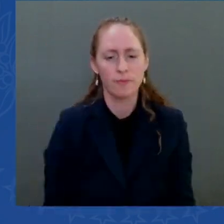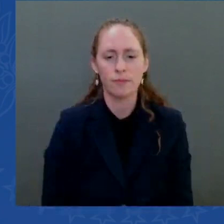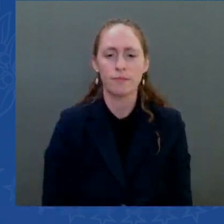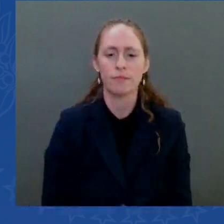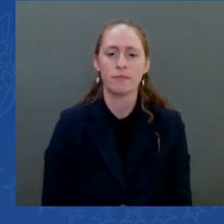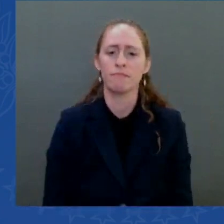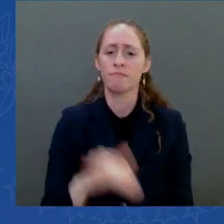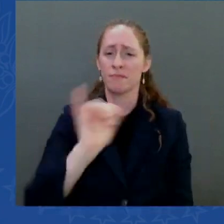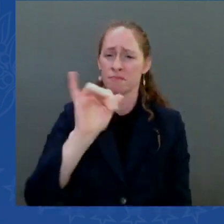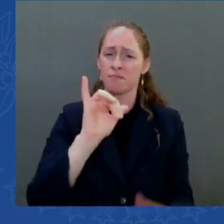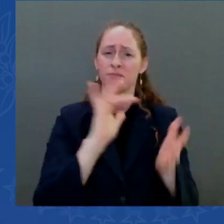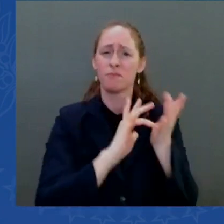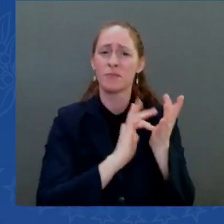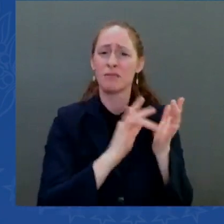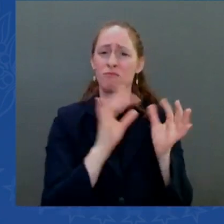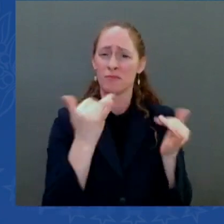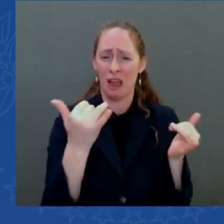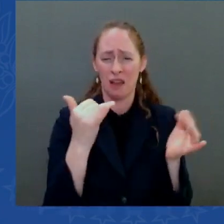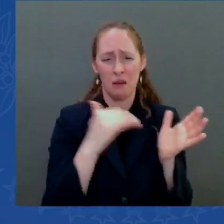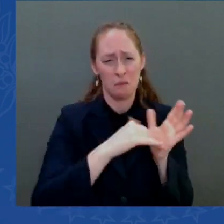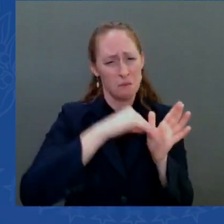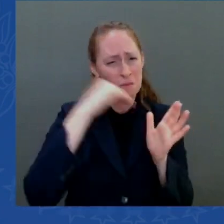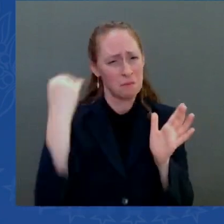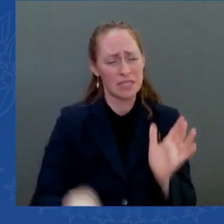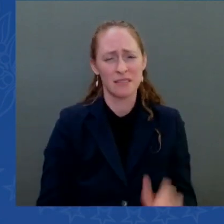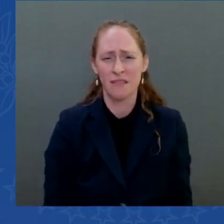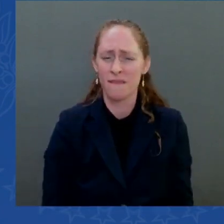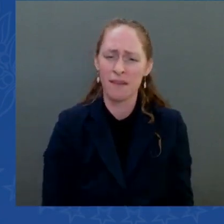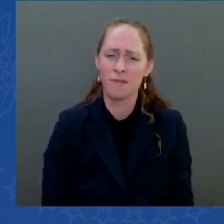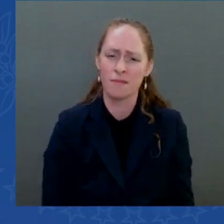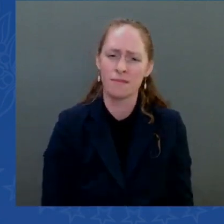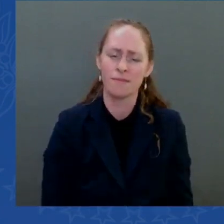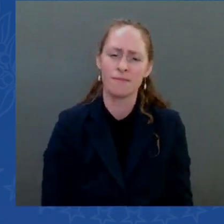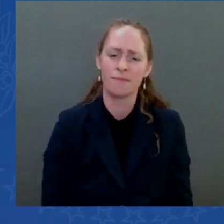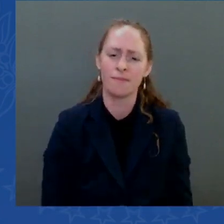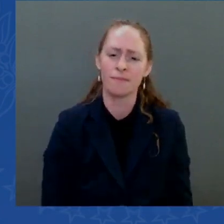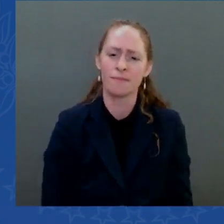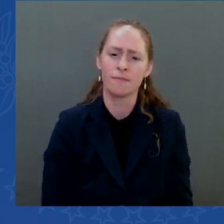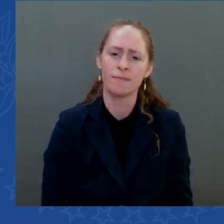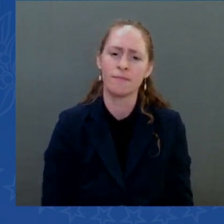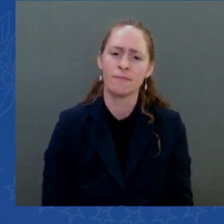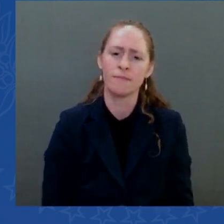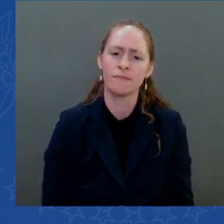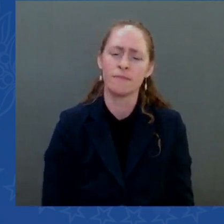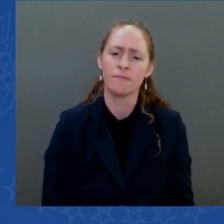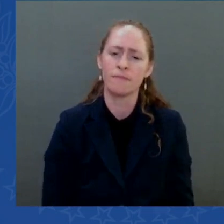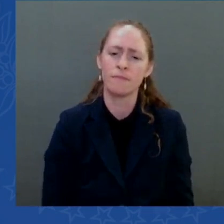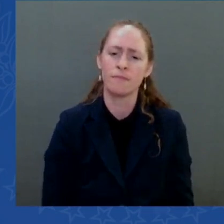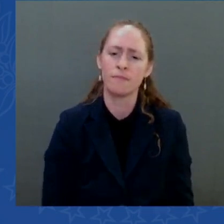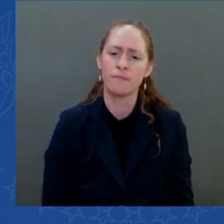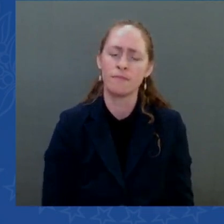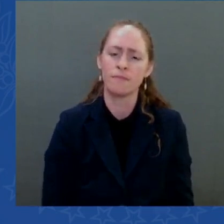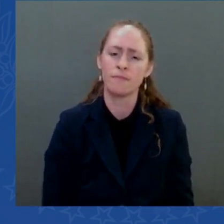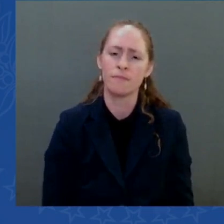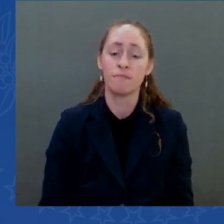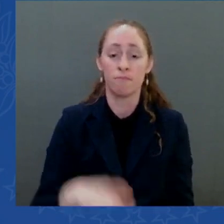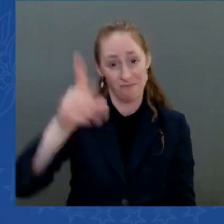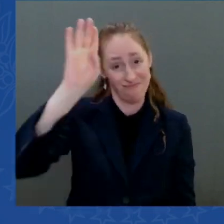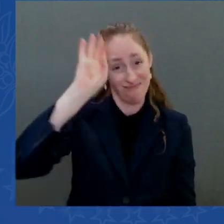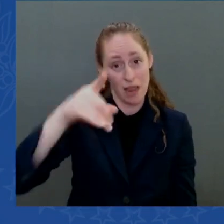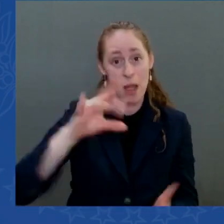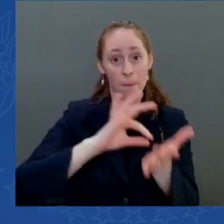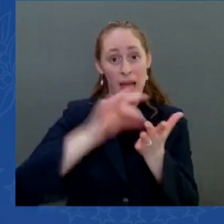the only thing that Medicare cannot negotiate with health care providers on are drugs. They